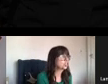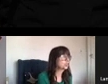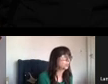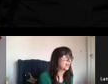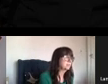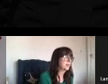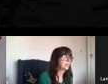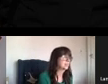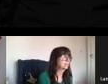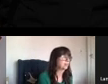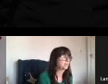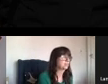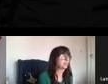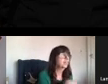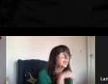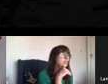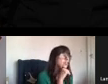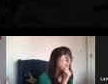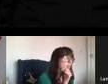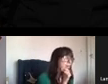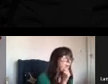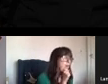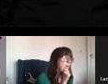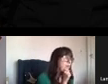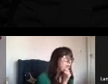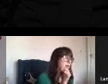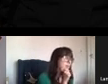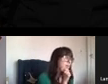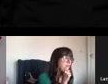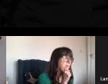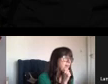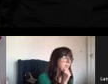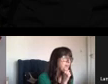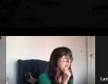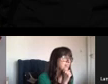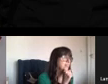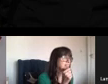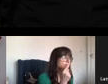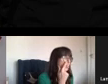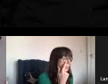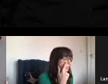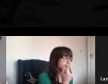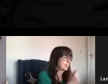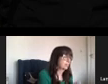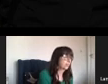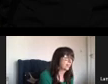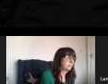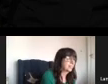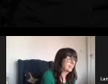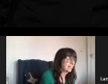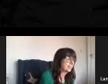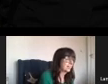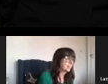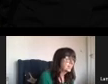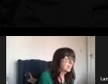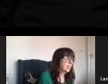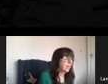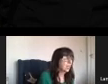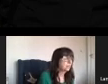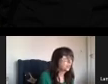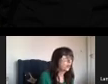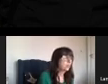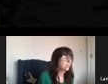to do that in 20 minutes is very difficult. Just talking about my life and my experiences is a challenge in itself, and fitting that